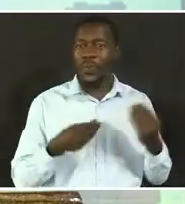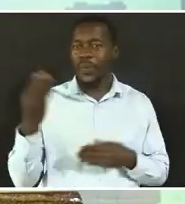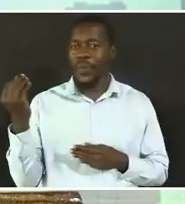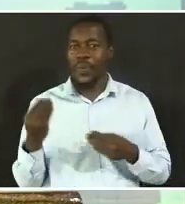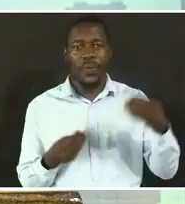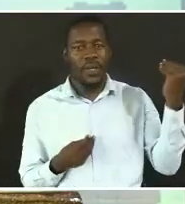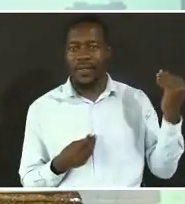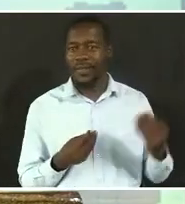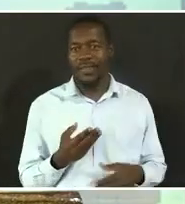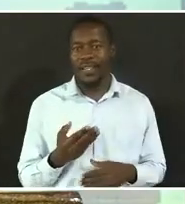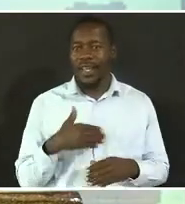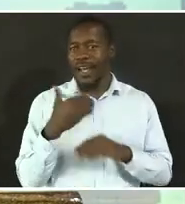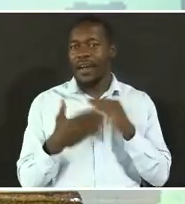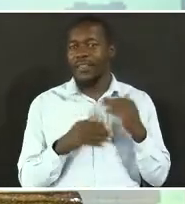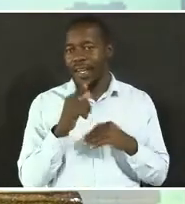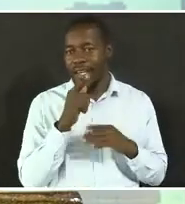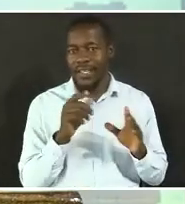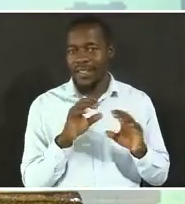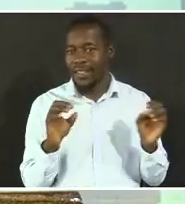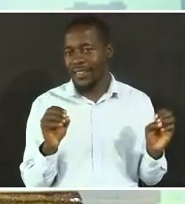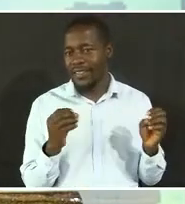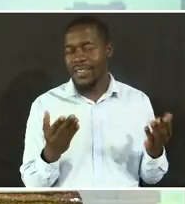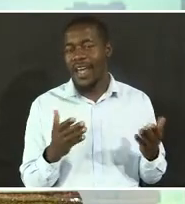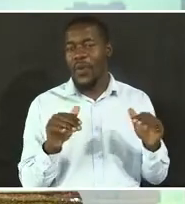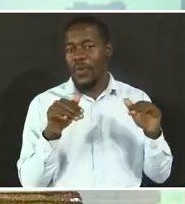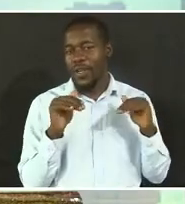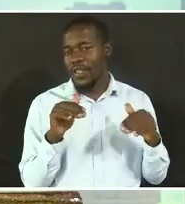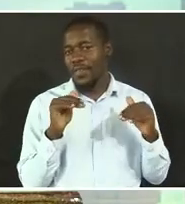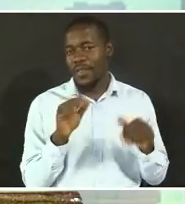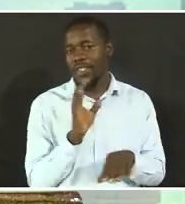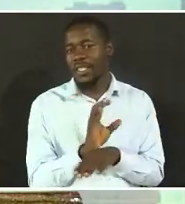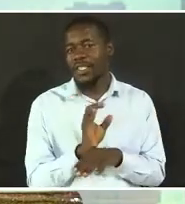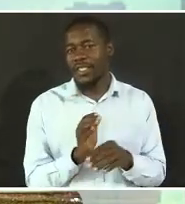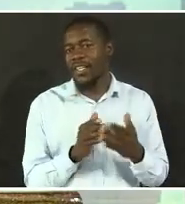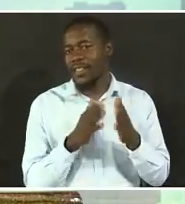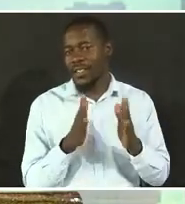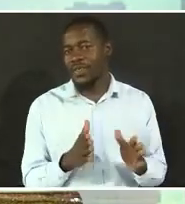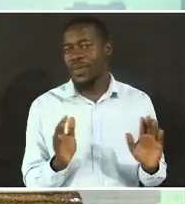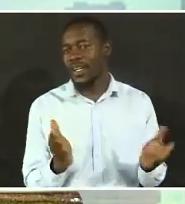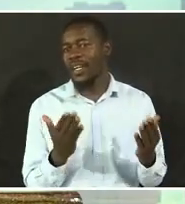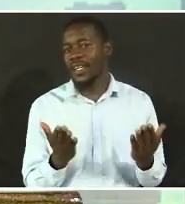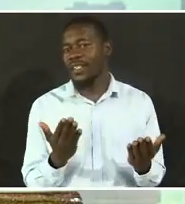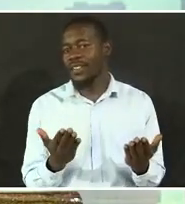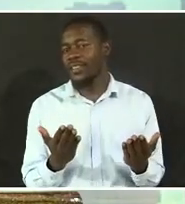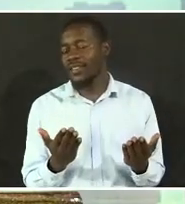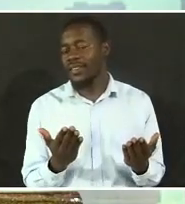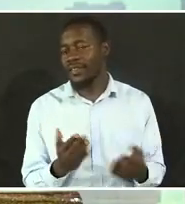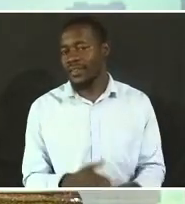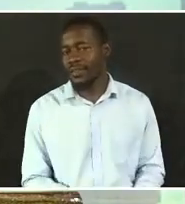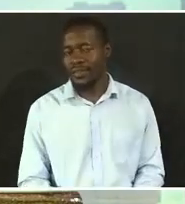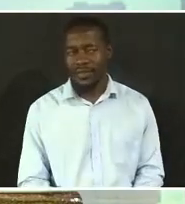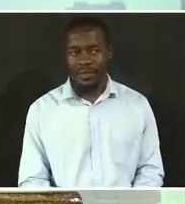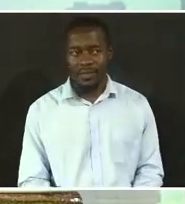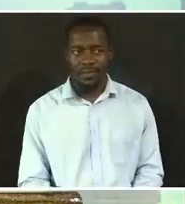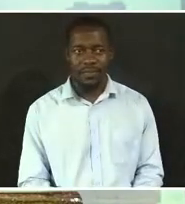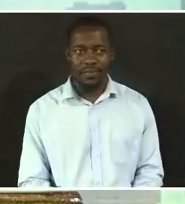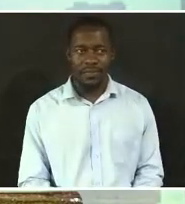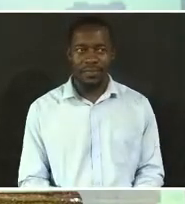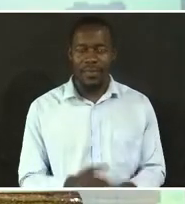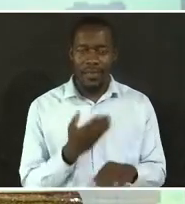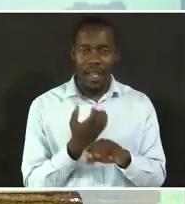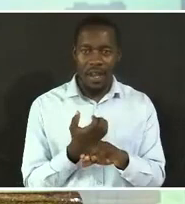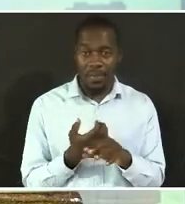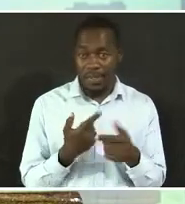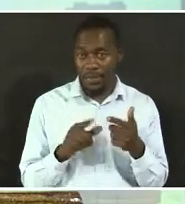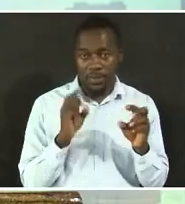And they're waiting for elders to convince them to come inside. Now that is tough. But don't worry, we